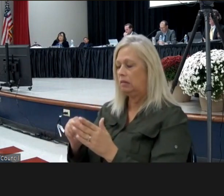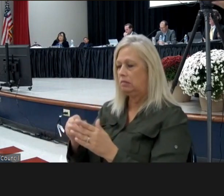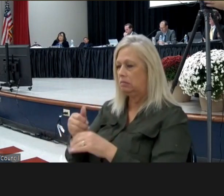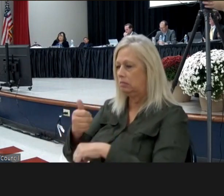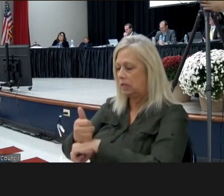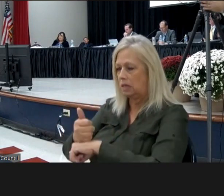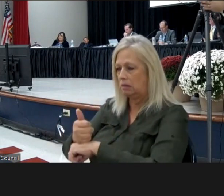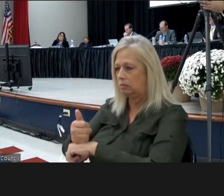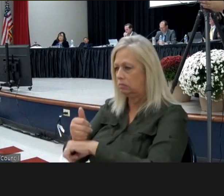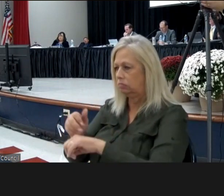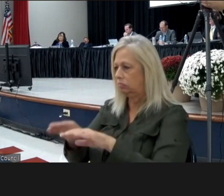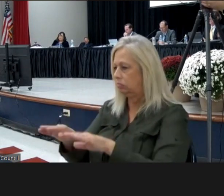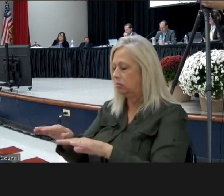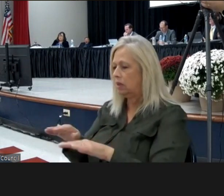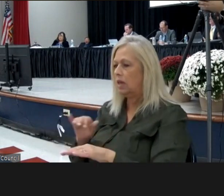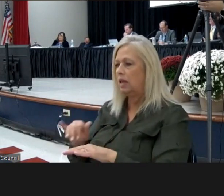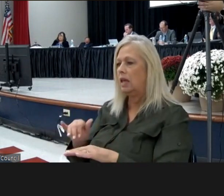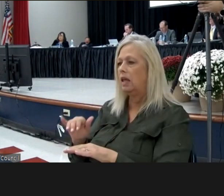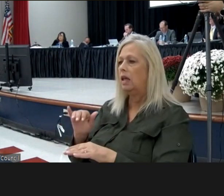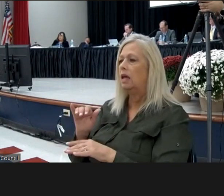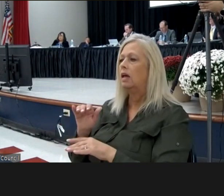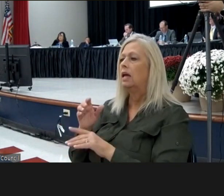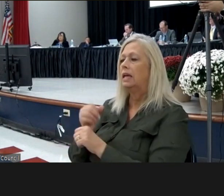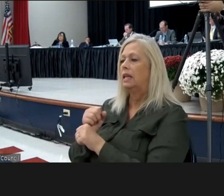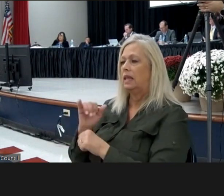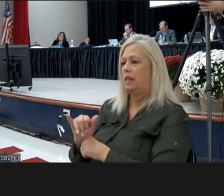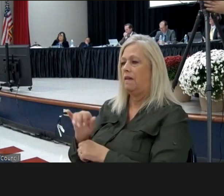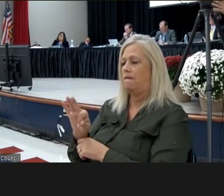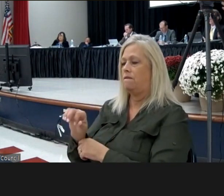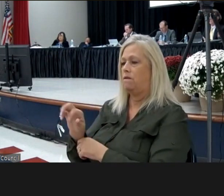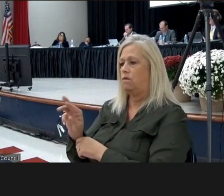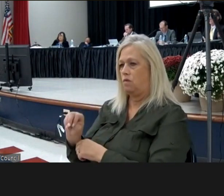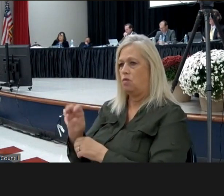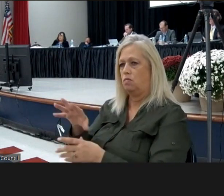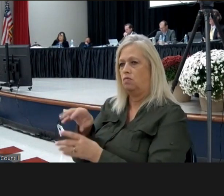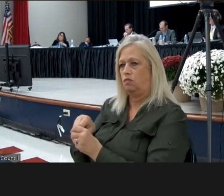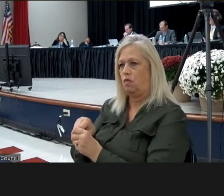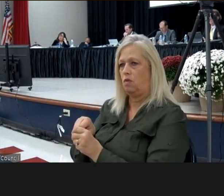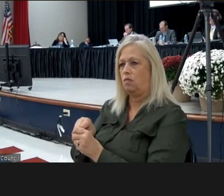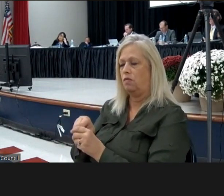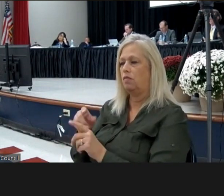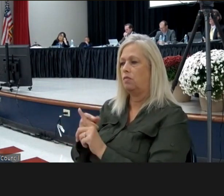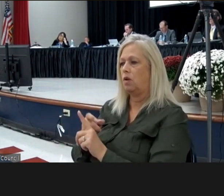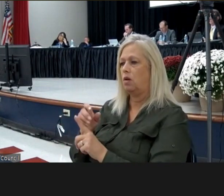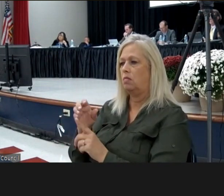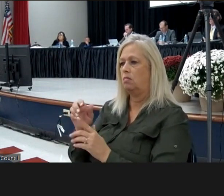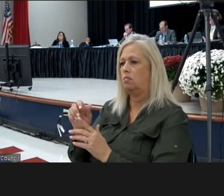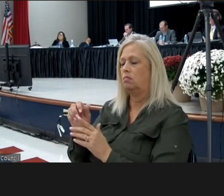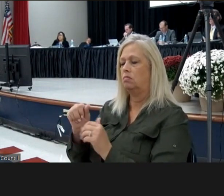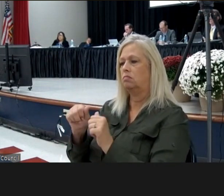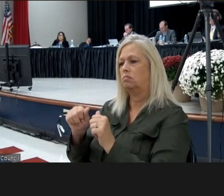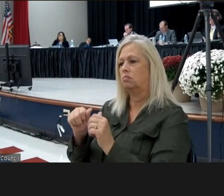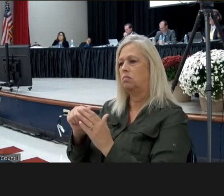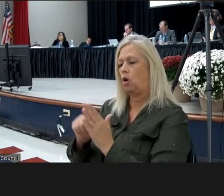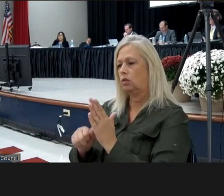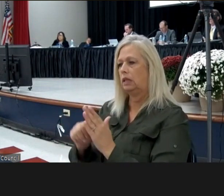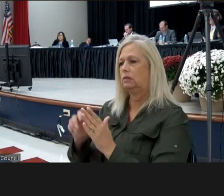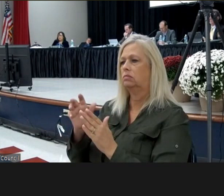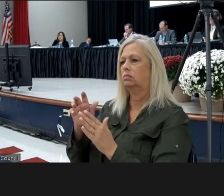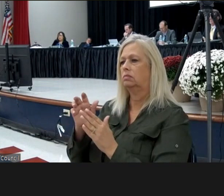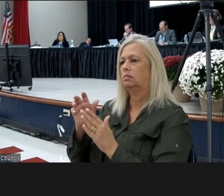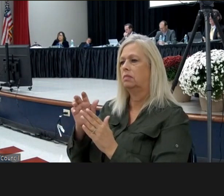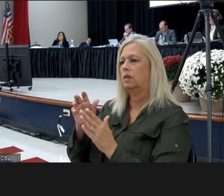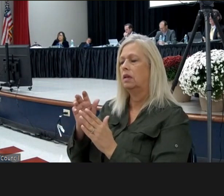same firm involved. From an architectural standpoint, it seemed to make a lot of sense to us, and I think council proving that really showed